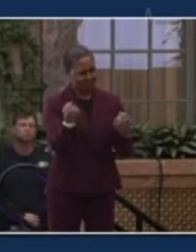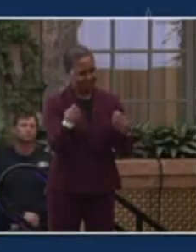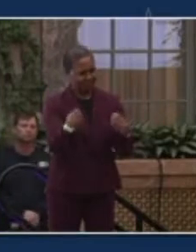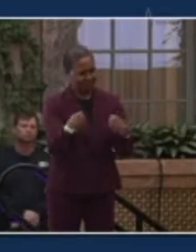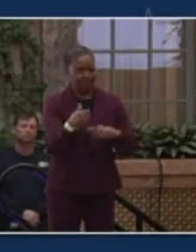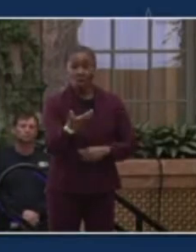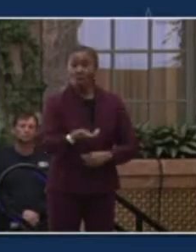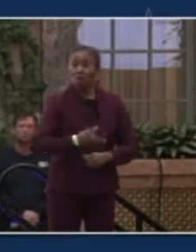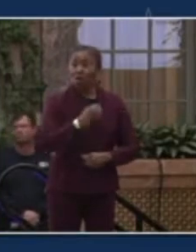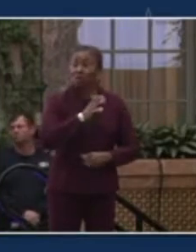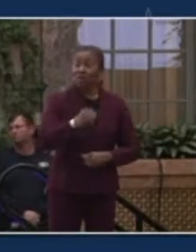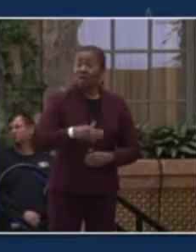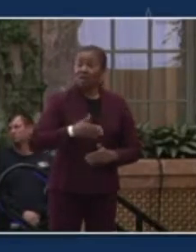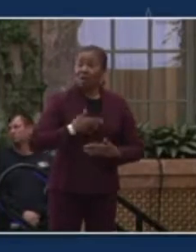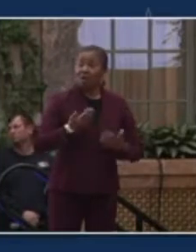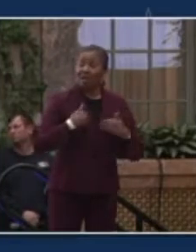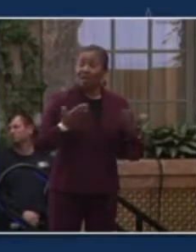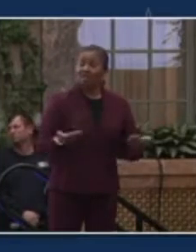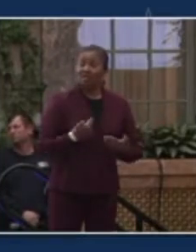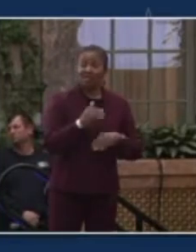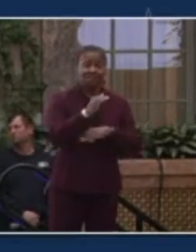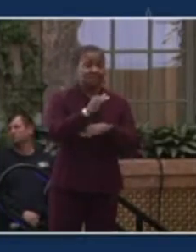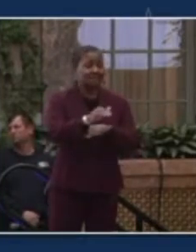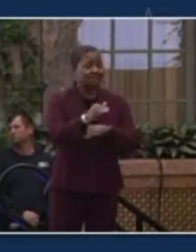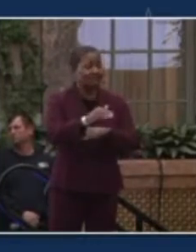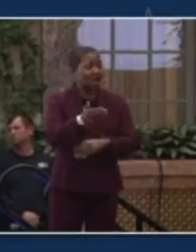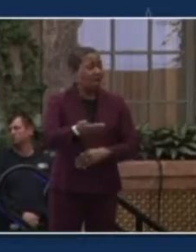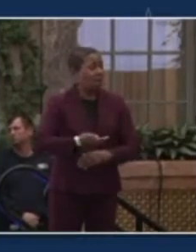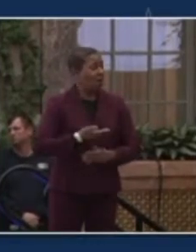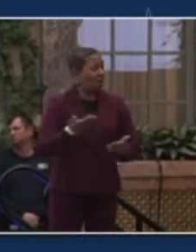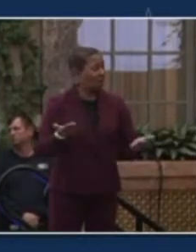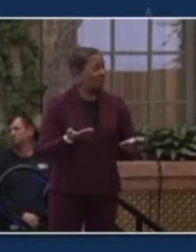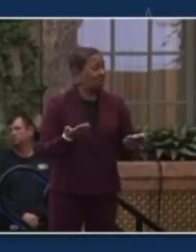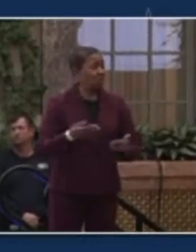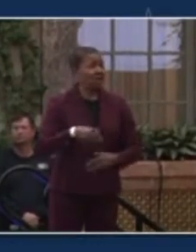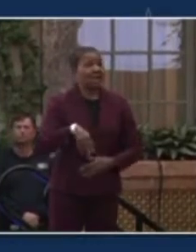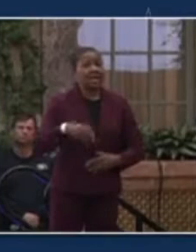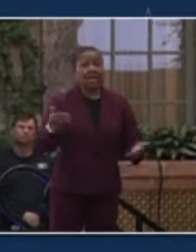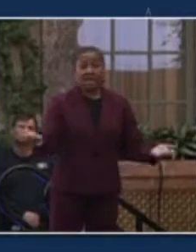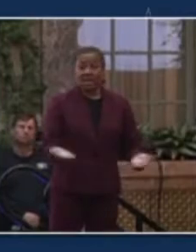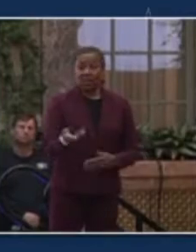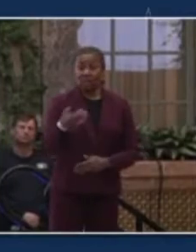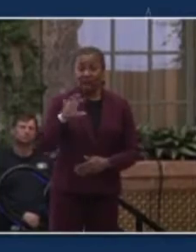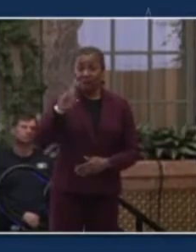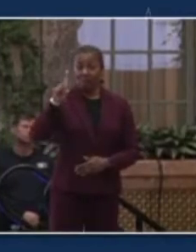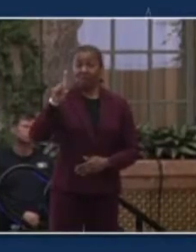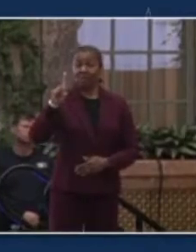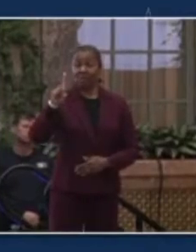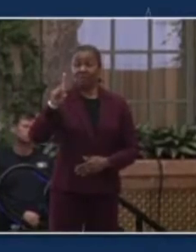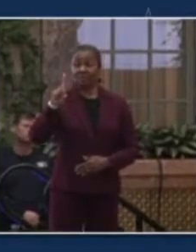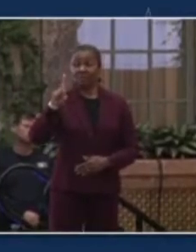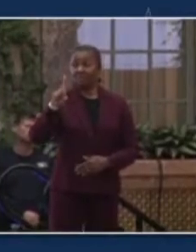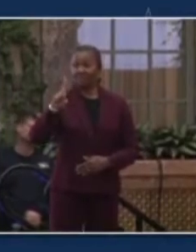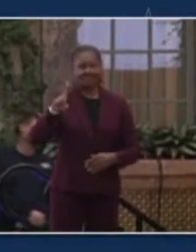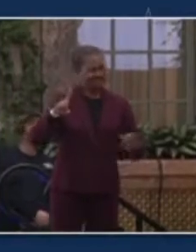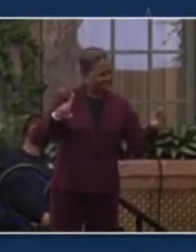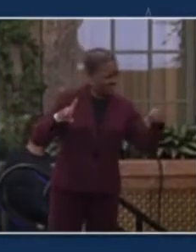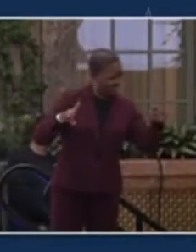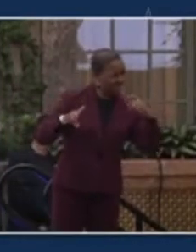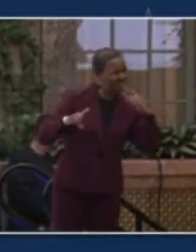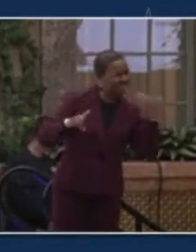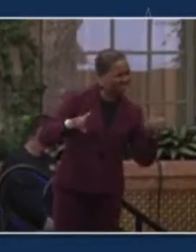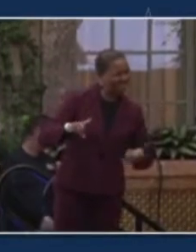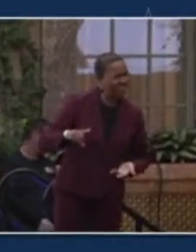So welcome, Chicago. Glad to have you here this evening, and welcome to Here's Harold. An evening, yeah, that's right. Who said yeah,